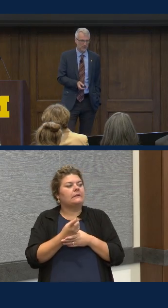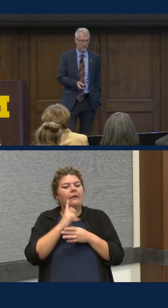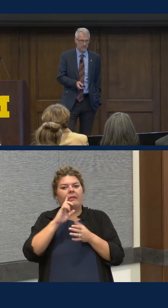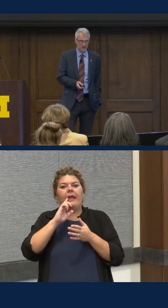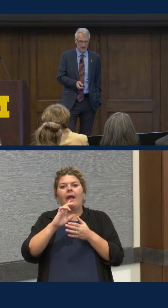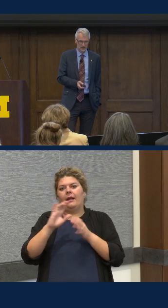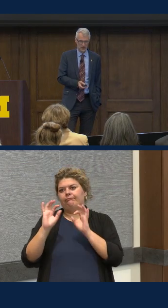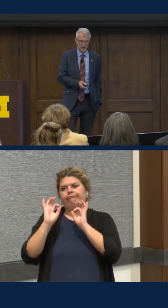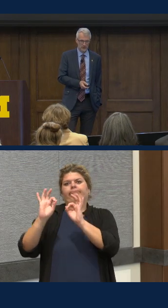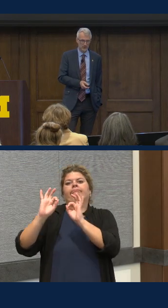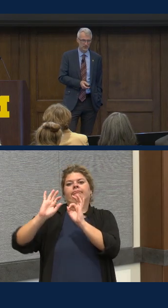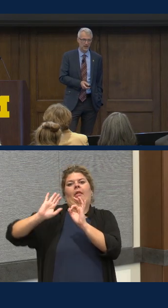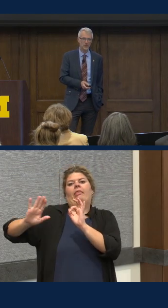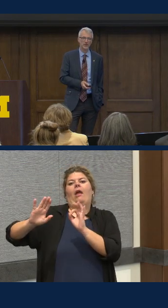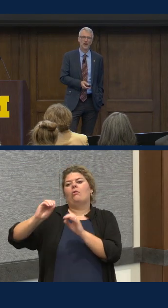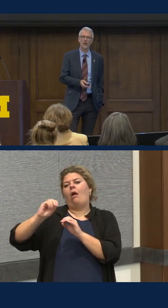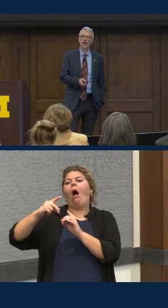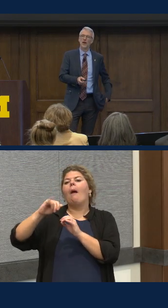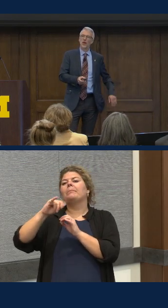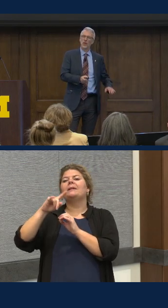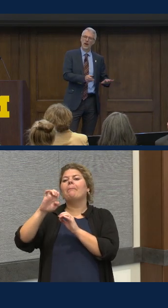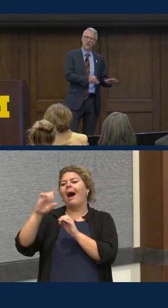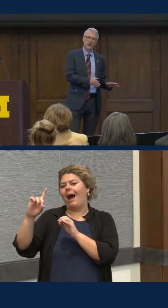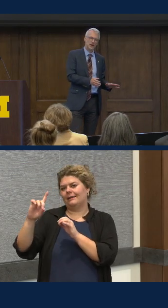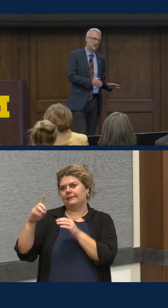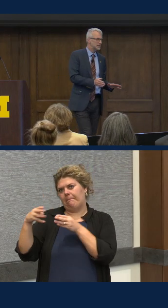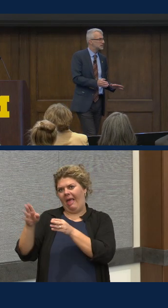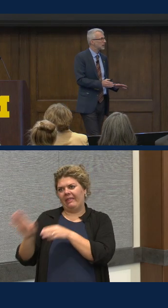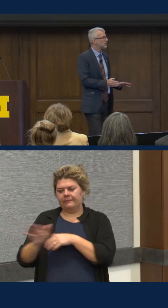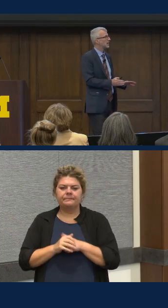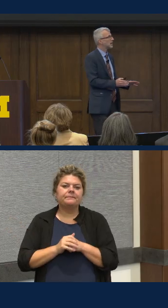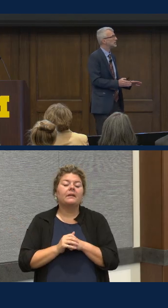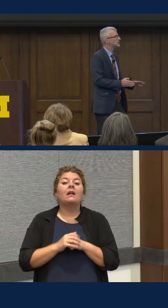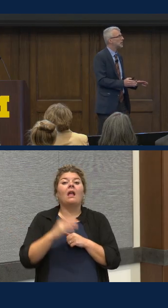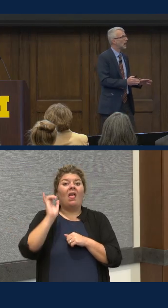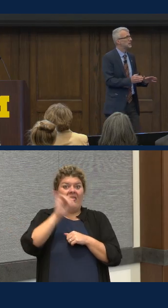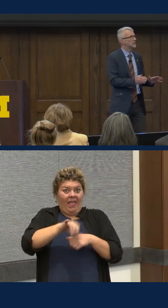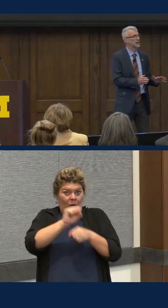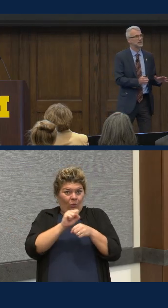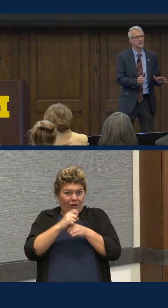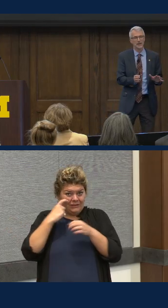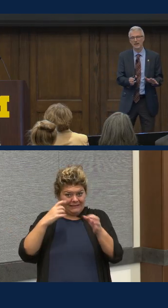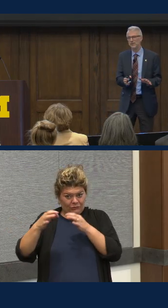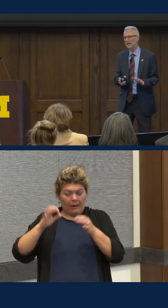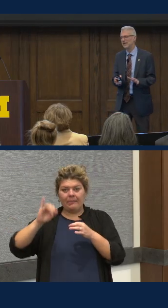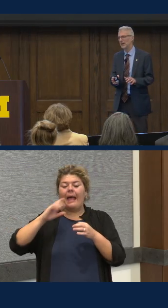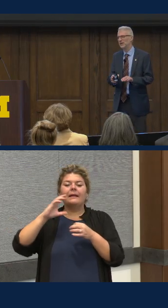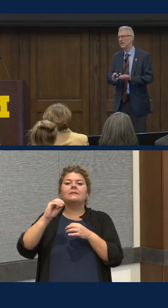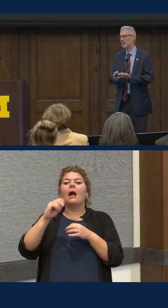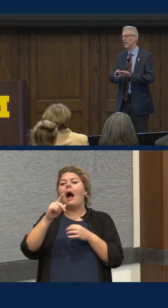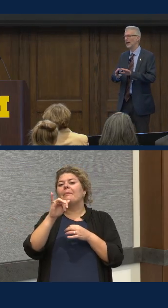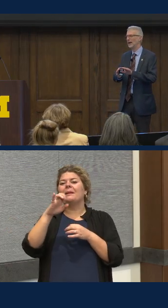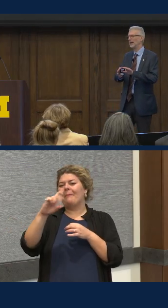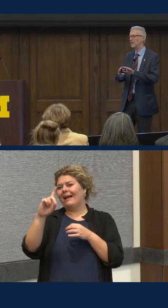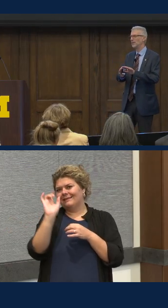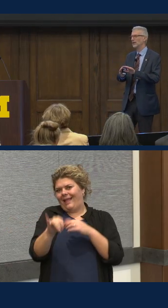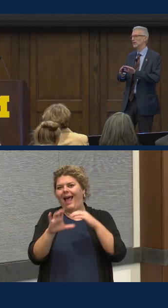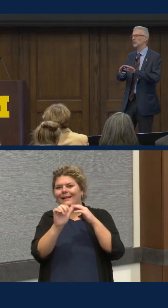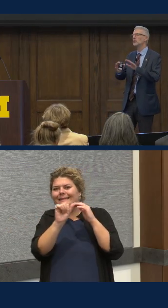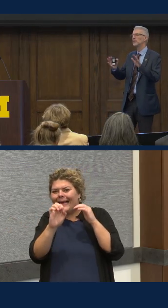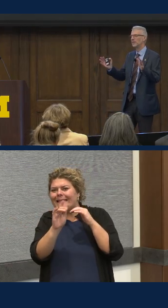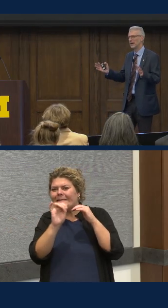optimized method. So just one real example. Now, that work I just described there is optimizing the case-based sampling for